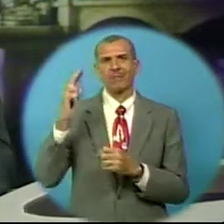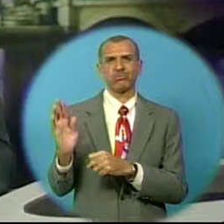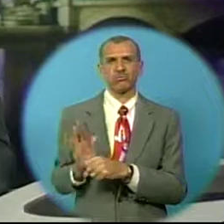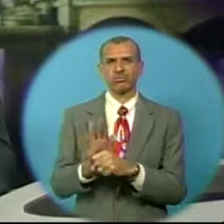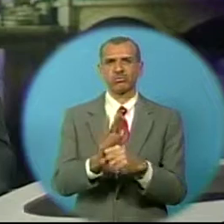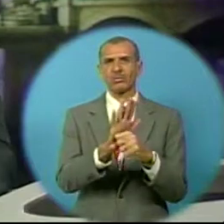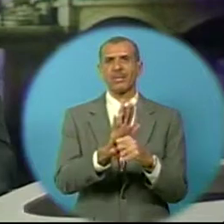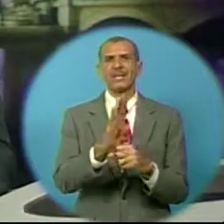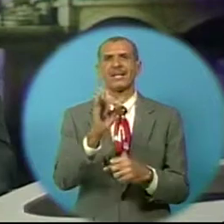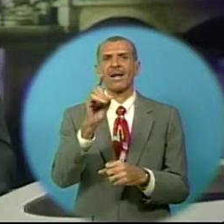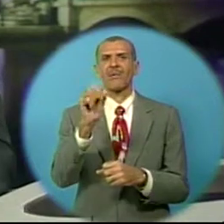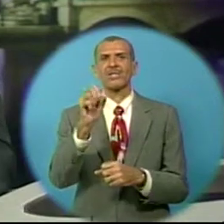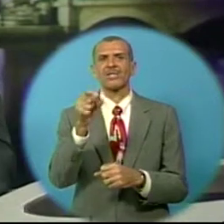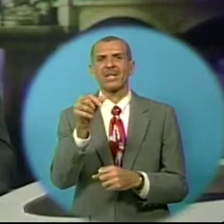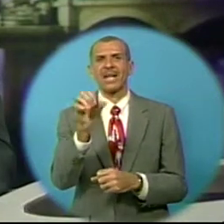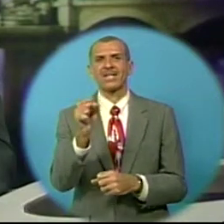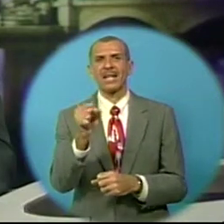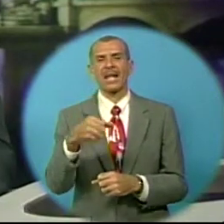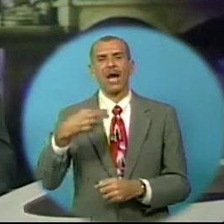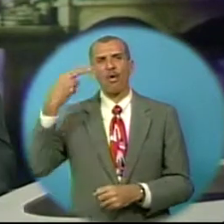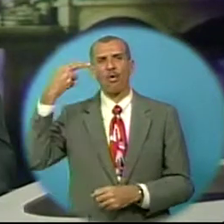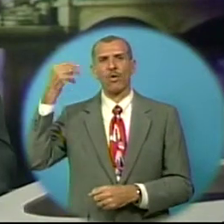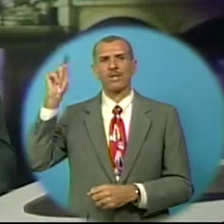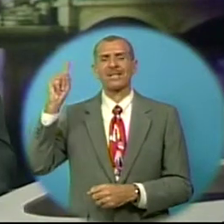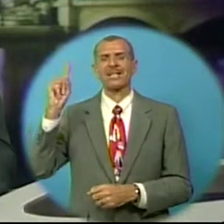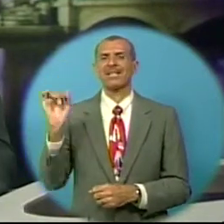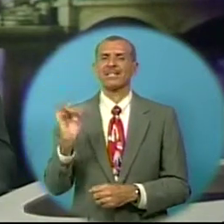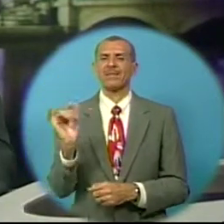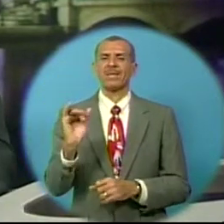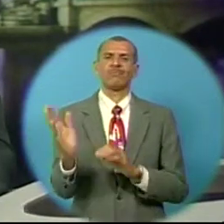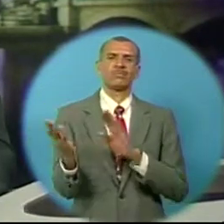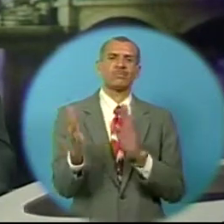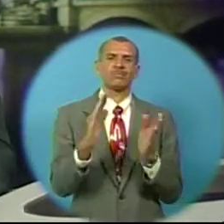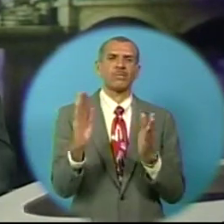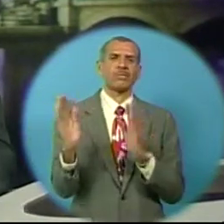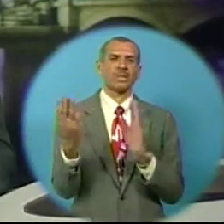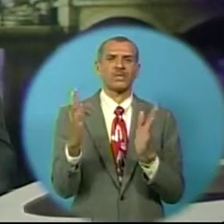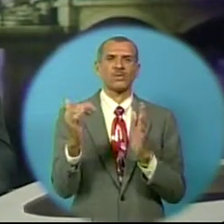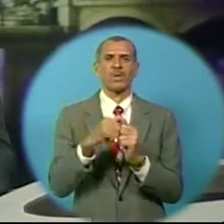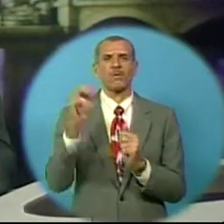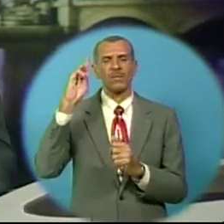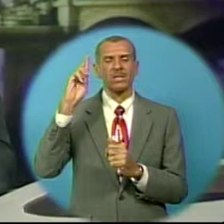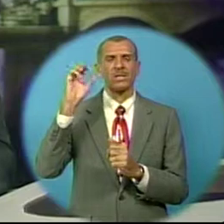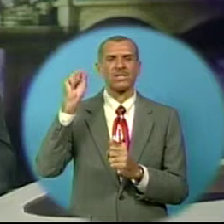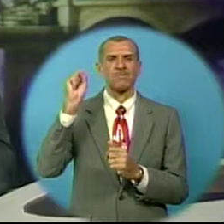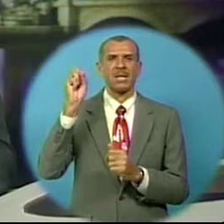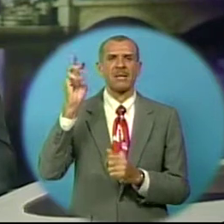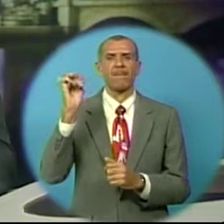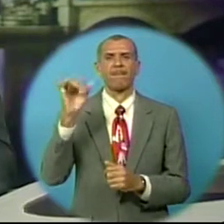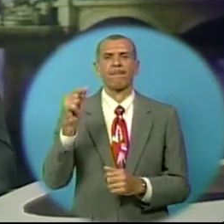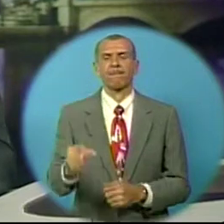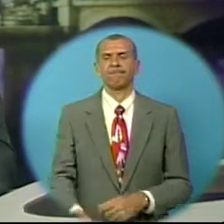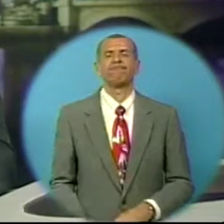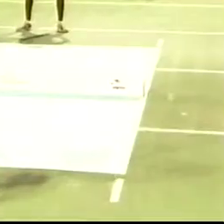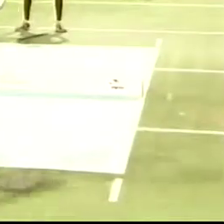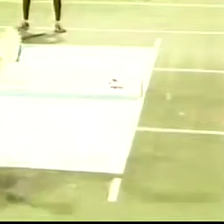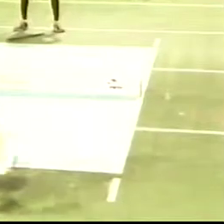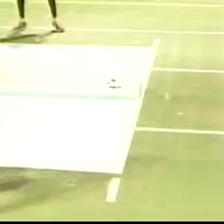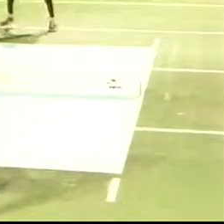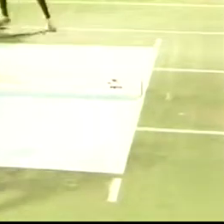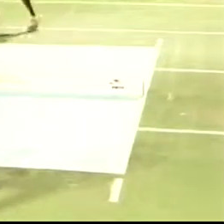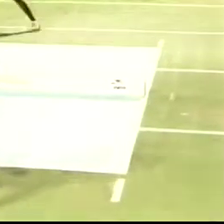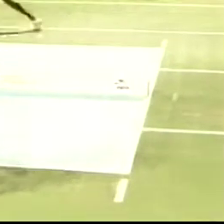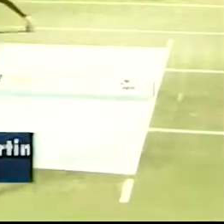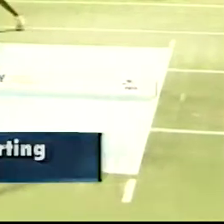by Darius Gaskin, while Holder had a similar matchup against Rachel Smith. Here's Damien Best. The ladies hit the